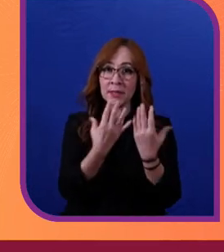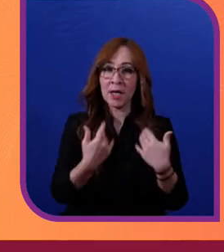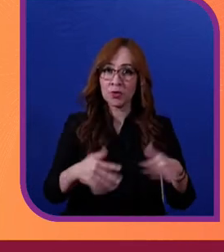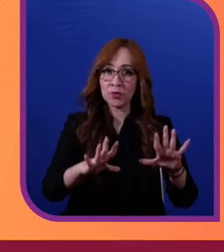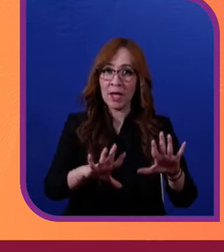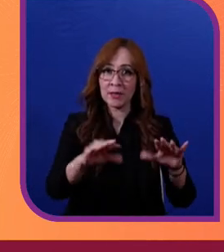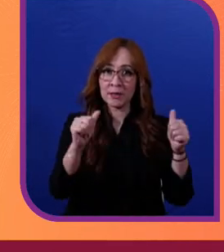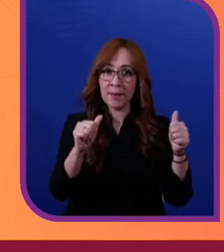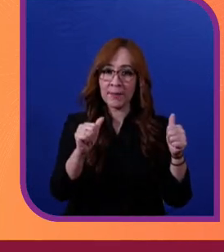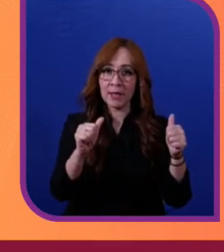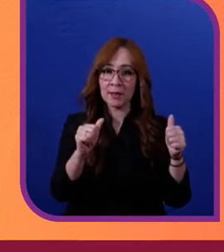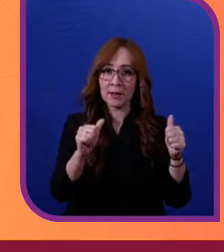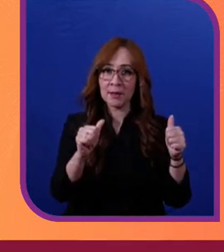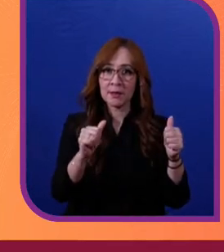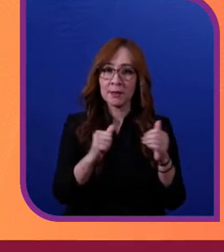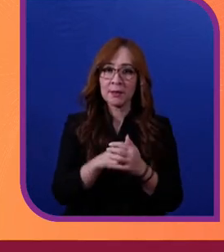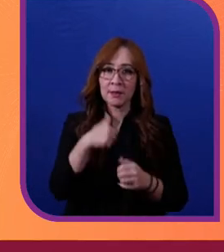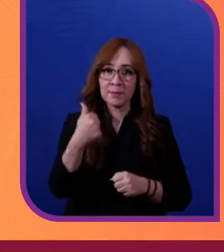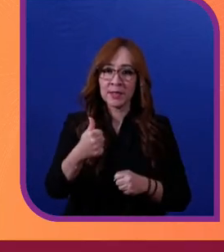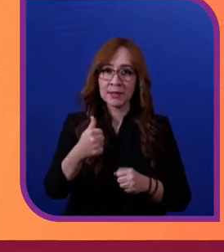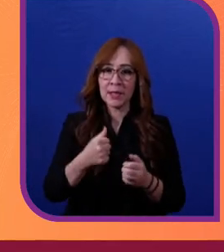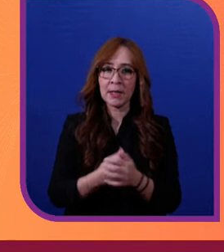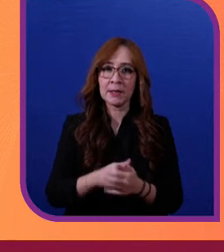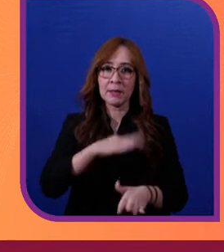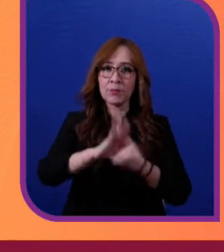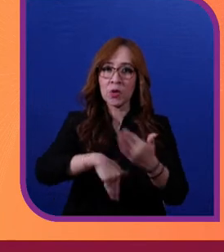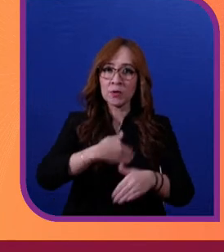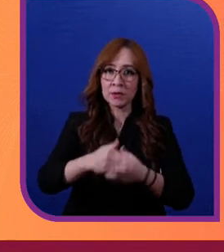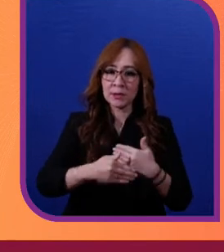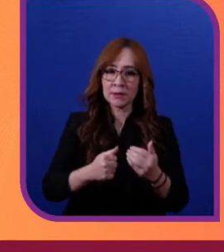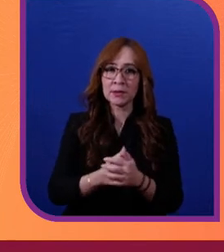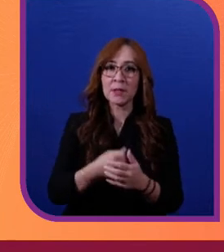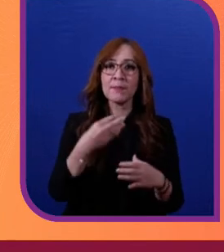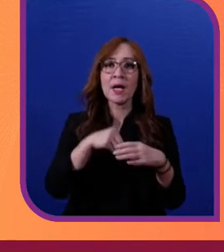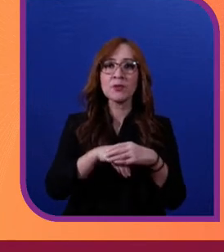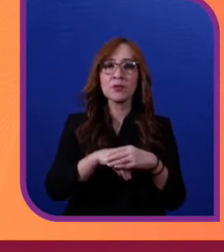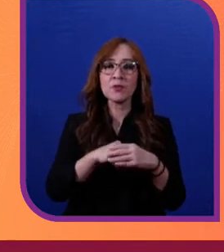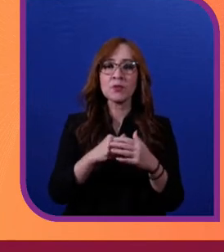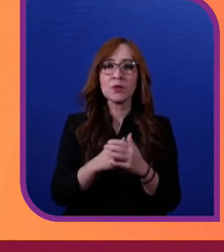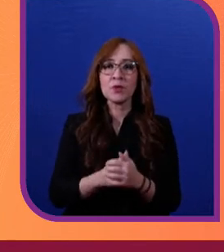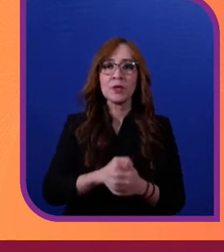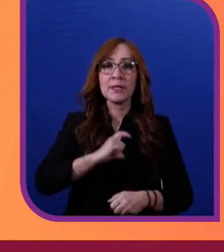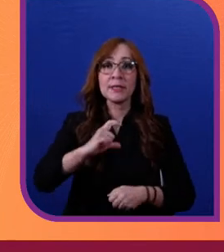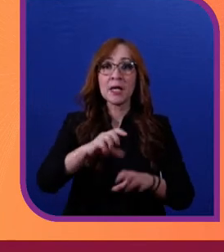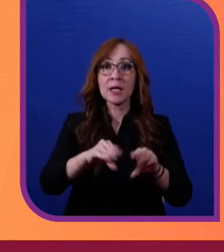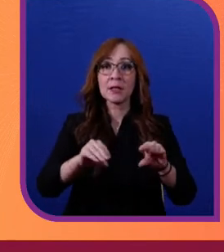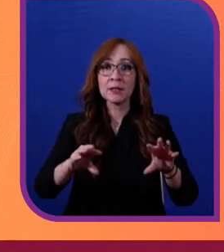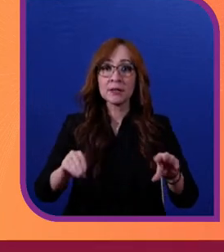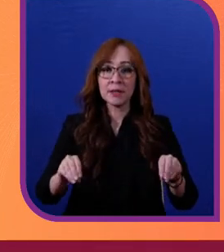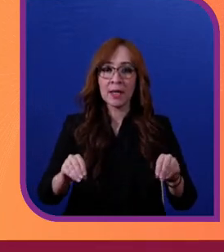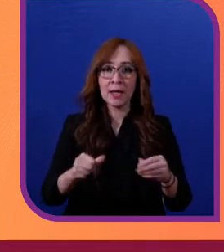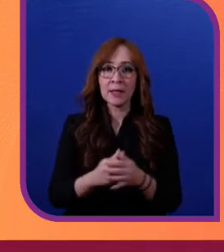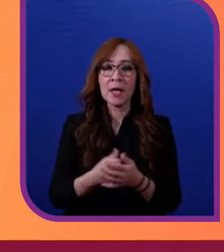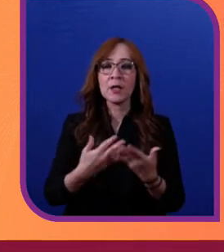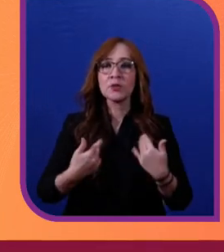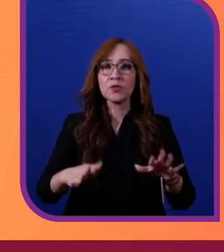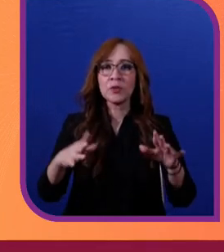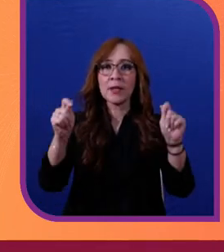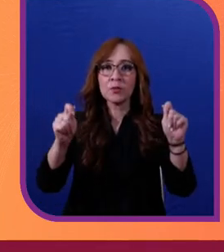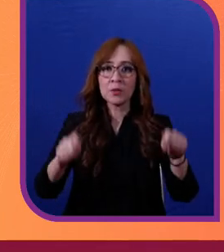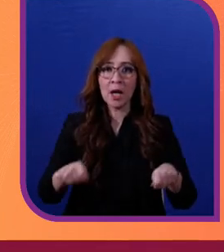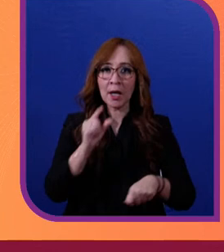descending presented in clothing the the internet from books that we have used for allergy rantai evaluation